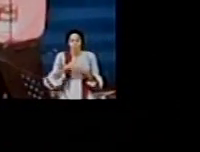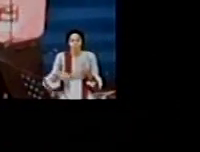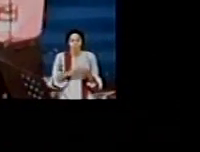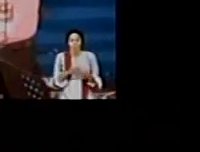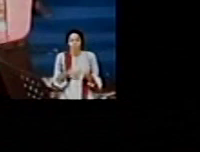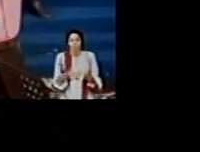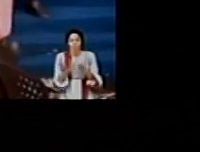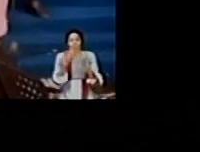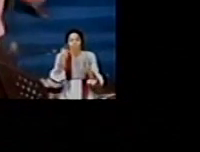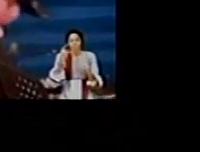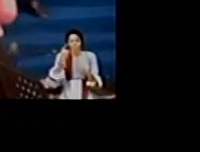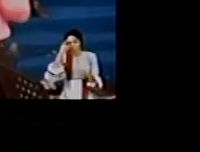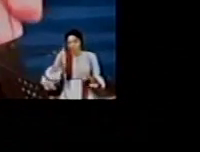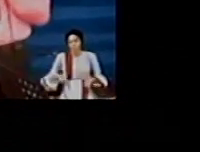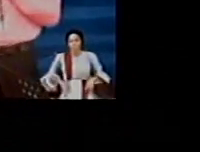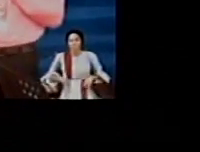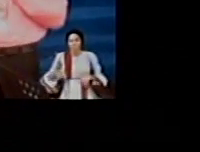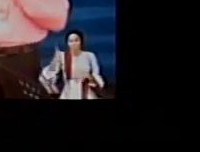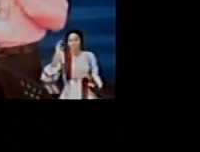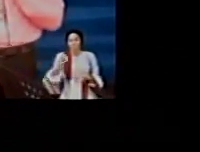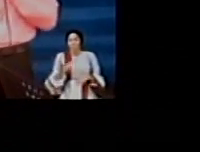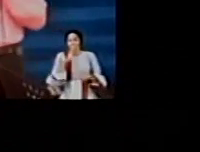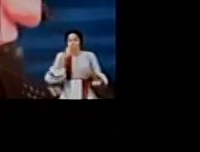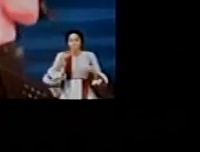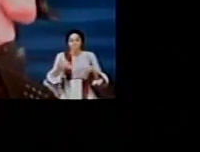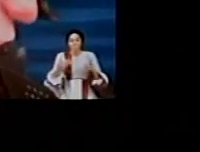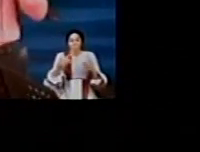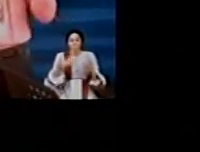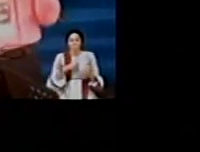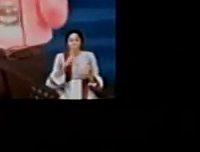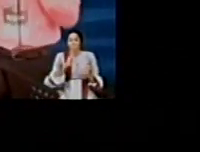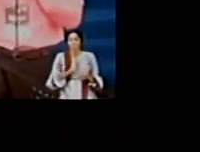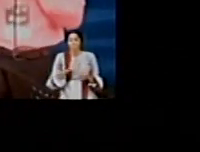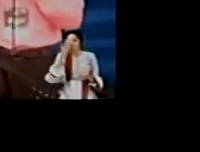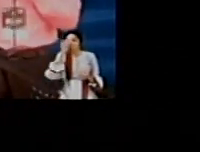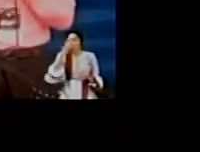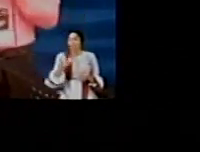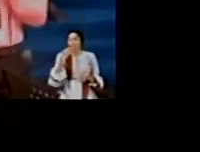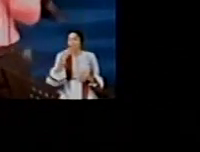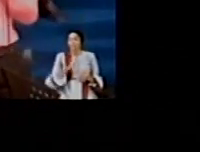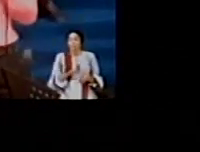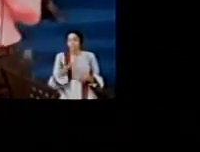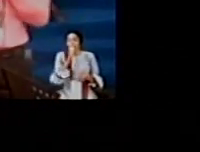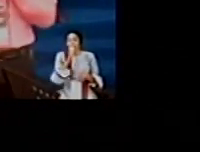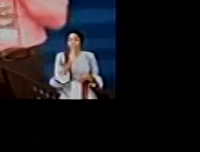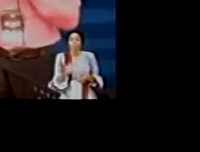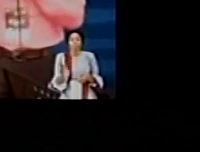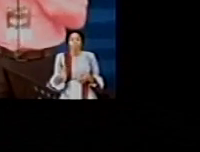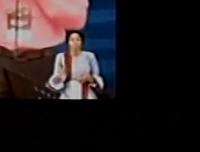All I require for life, God has given me. I know who I am.